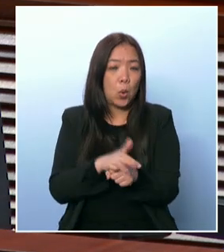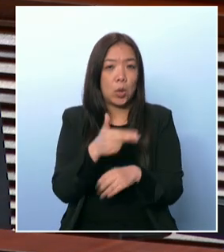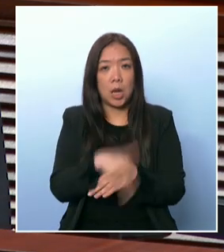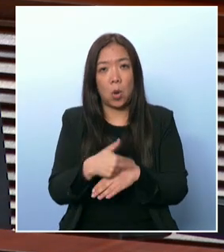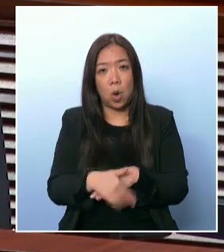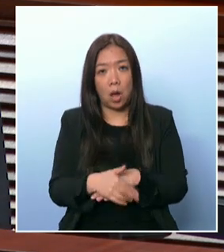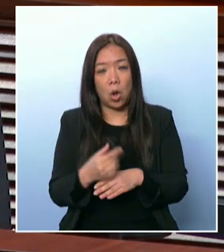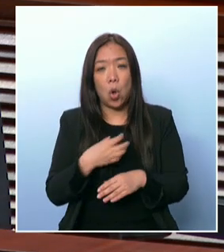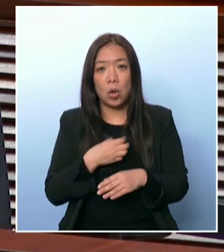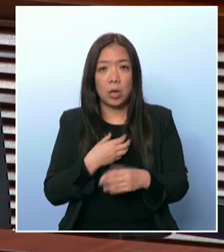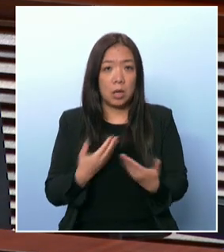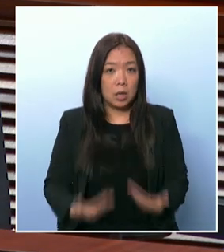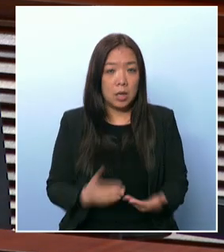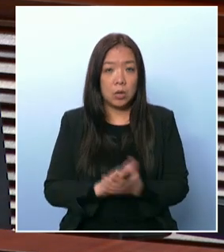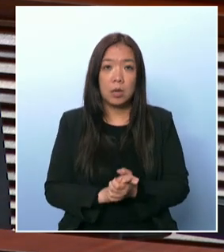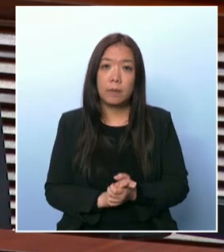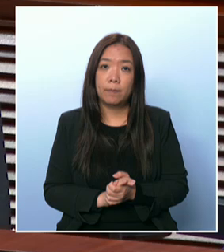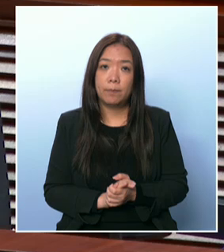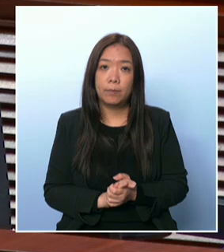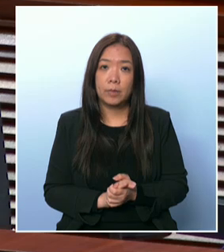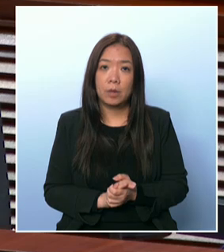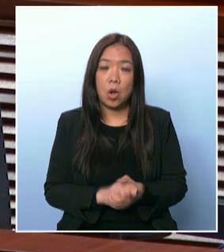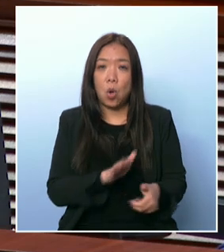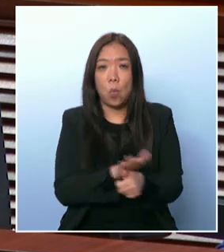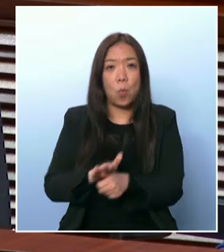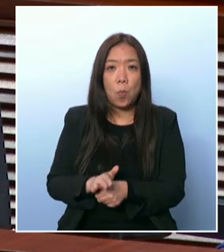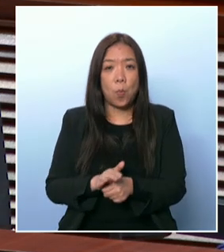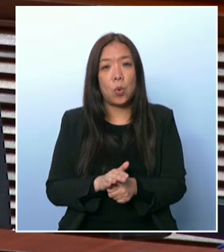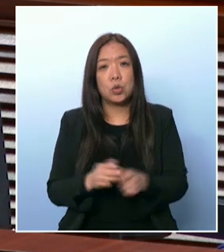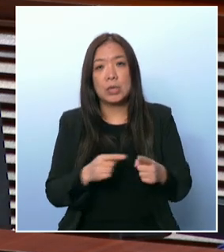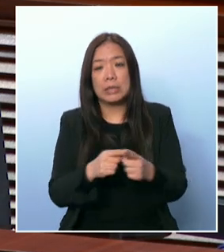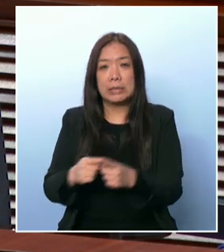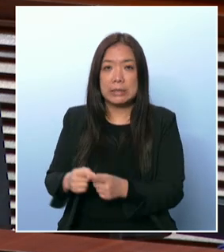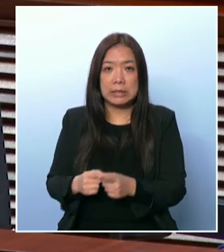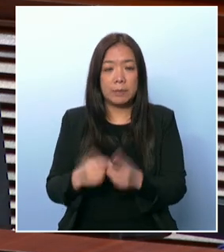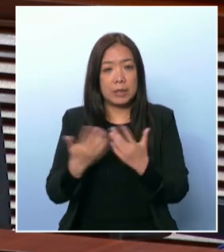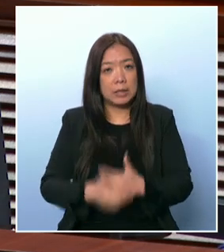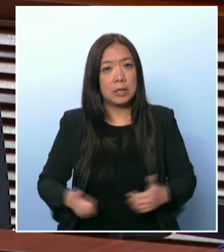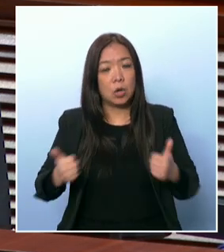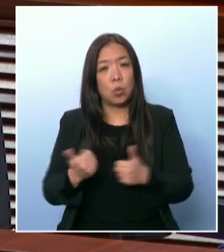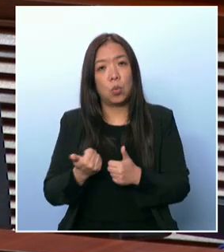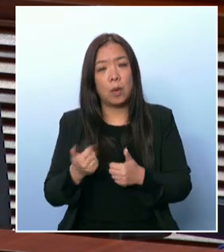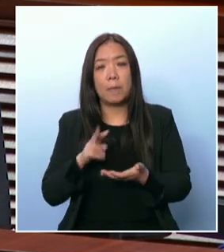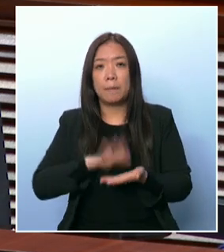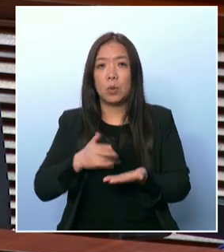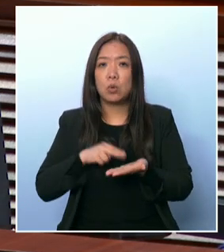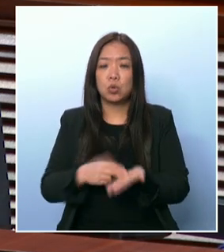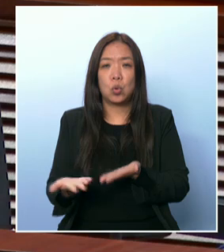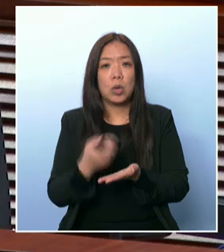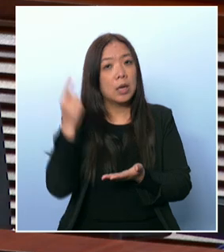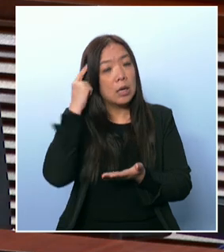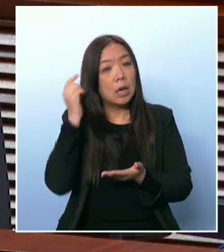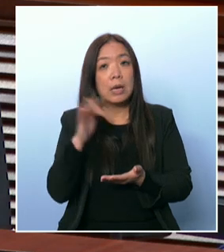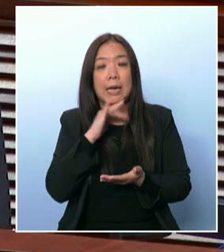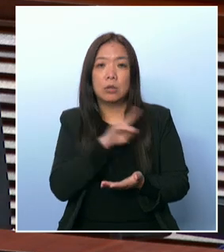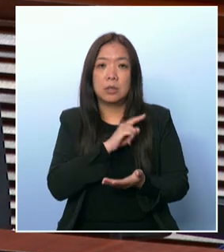to prevent the occurrence of cervical cancer. This is a good policy